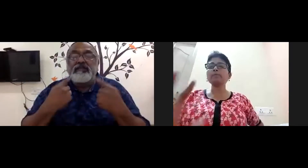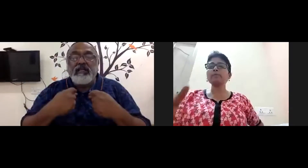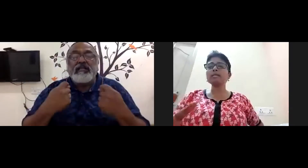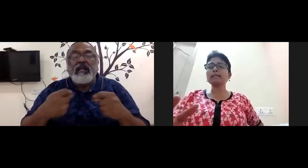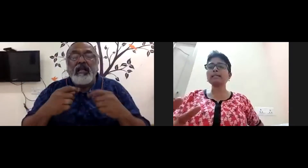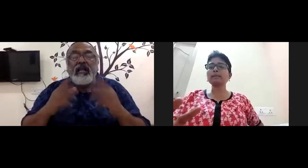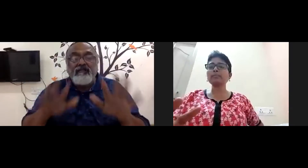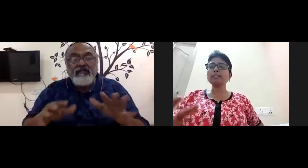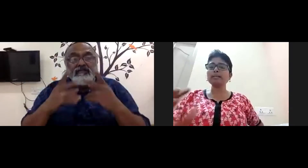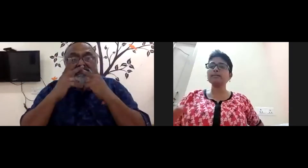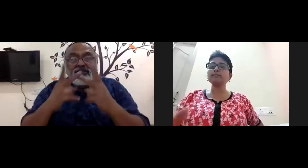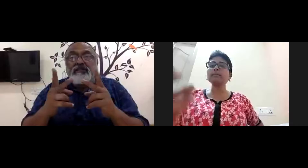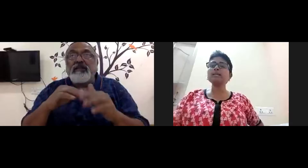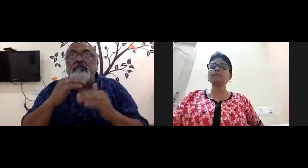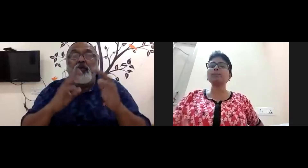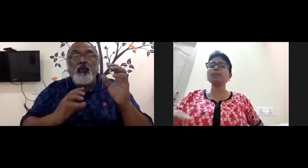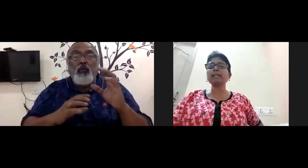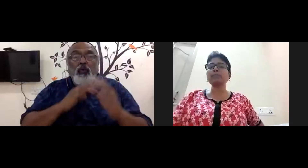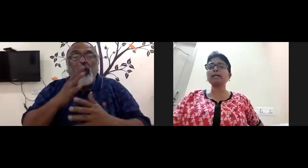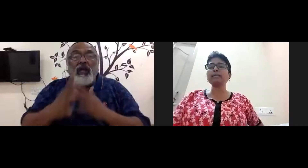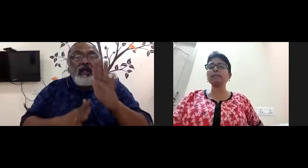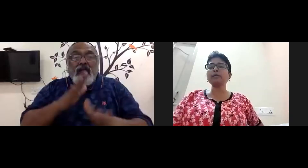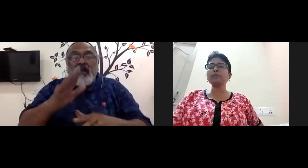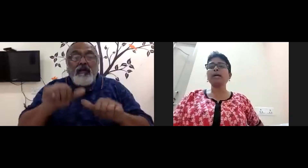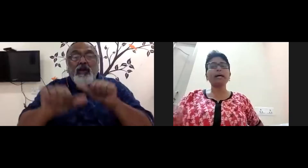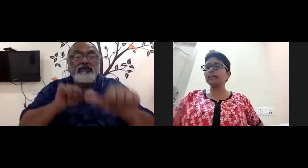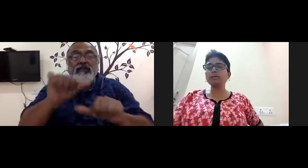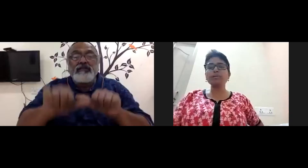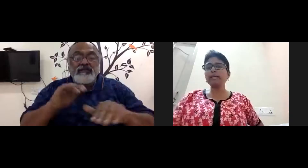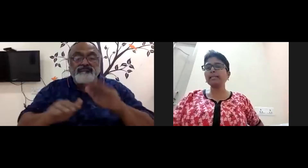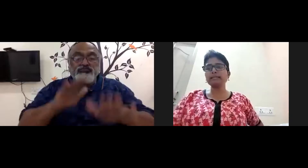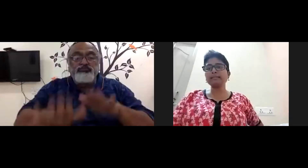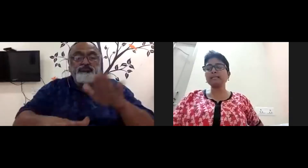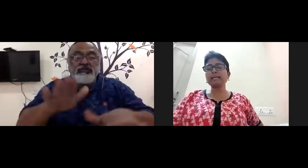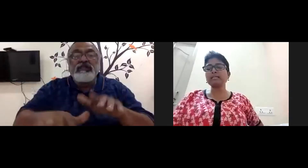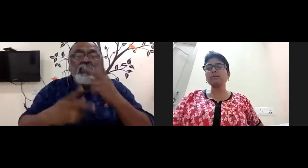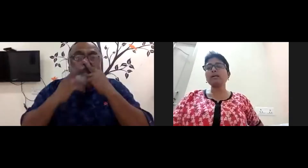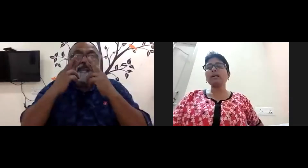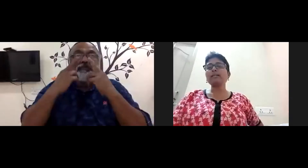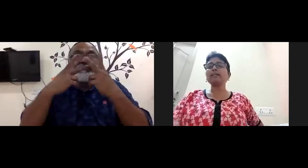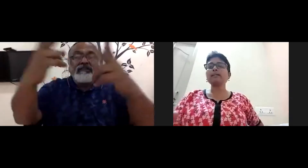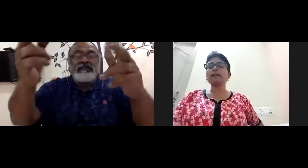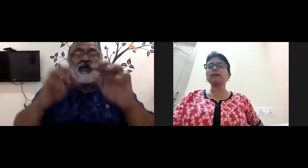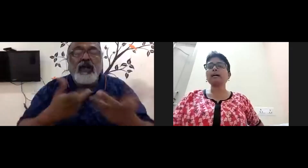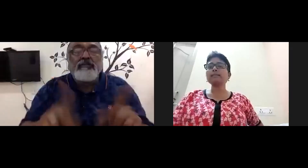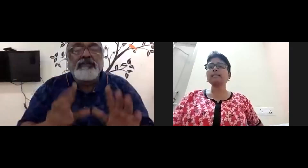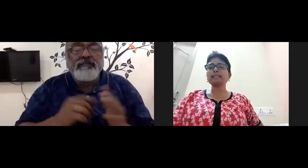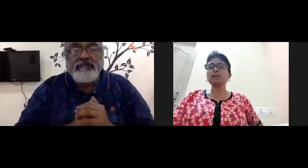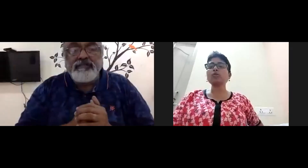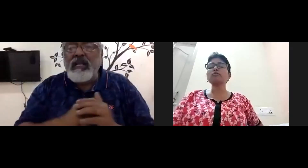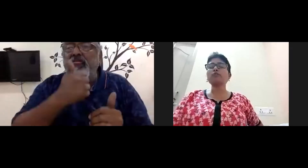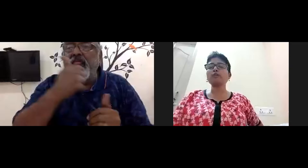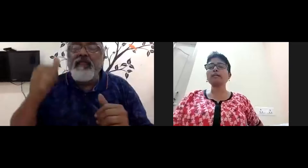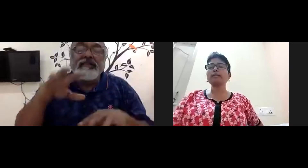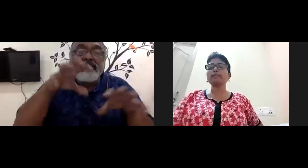mechanism evolves, and some president will be set by Tamil Nadu and by any other state as well. Then other states can